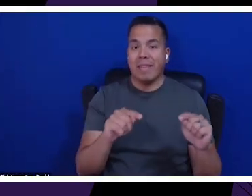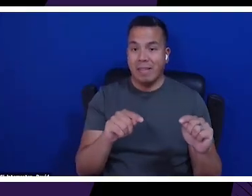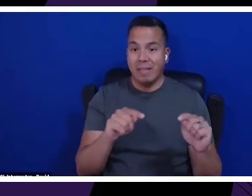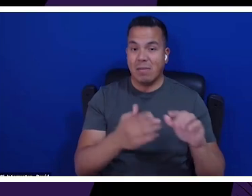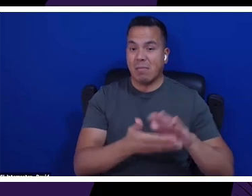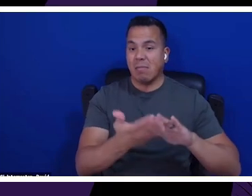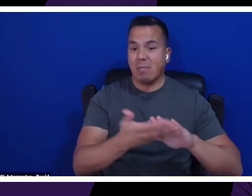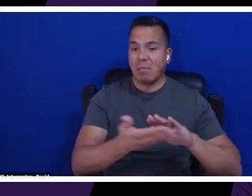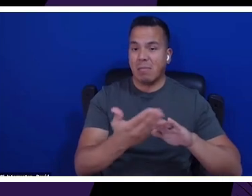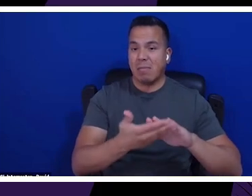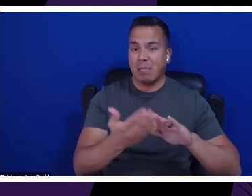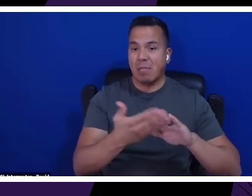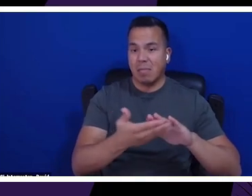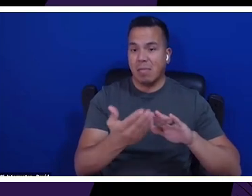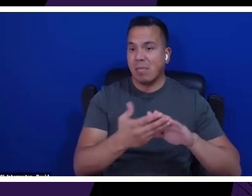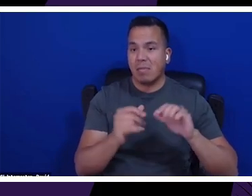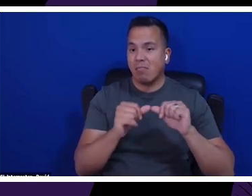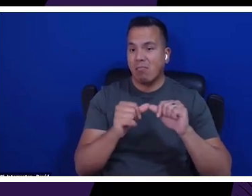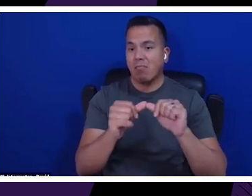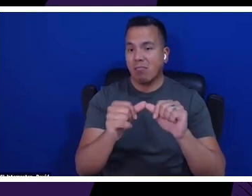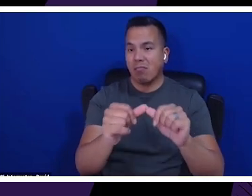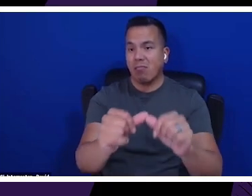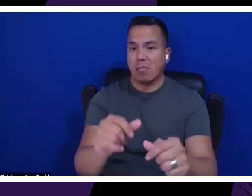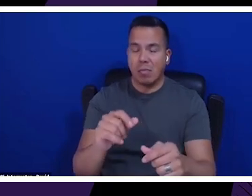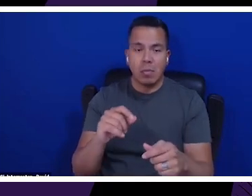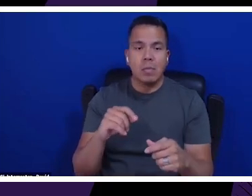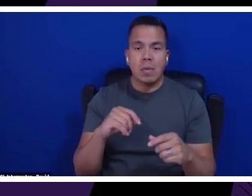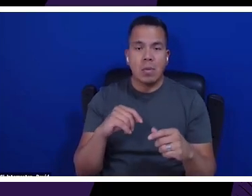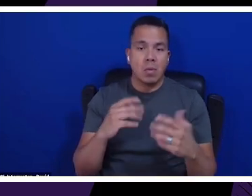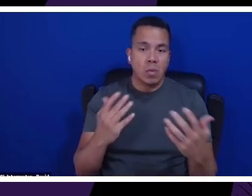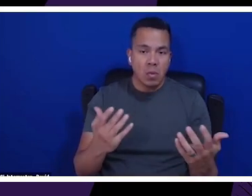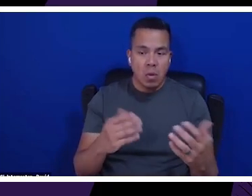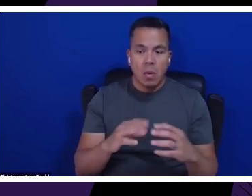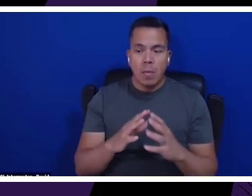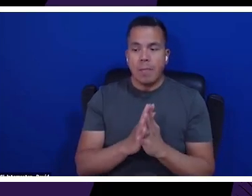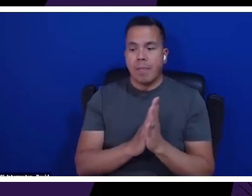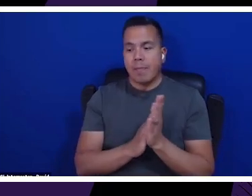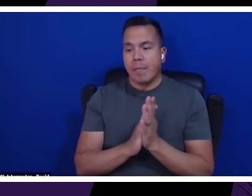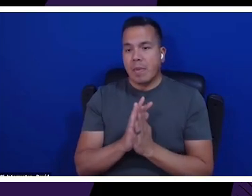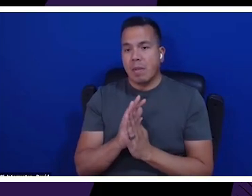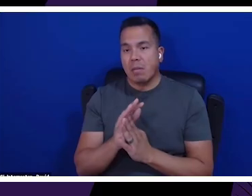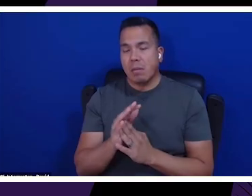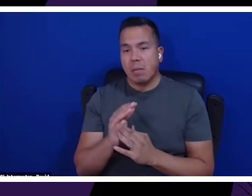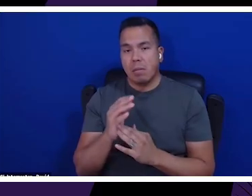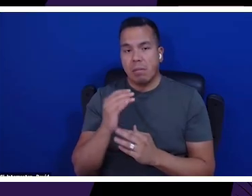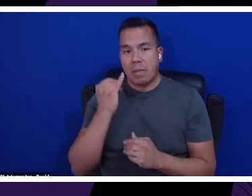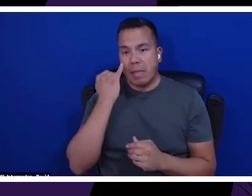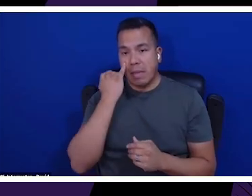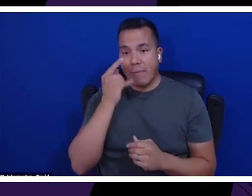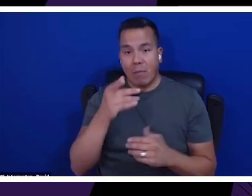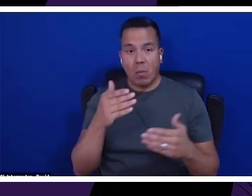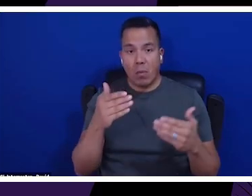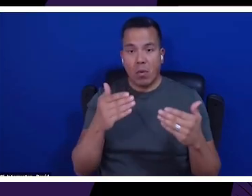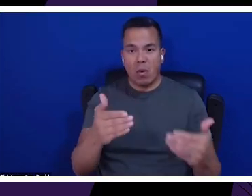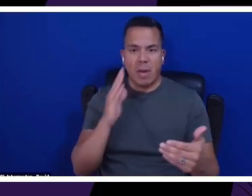the next Q&A after this. So if you can go ahead. I will begin.